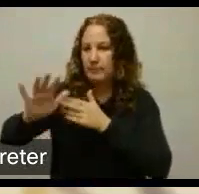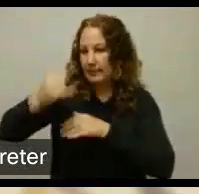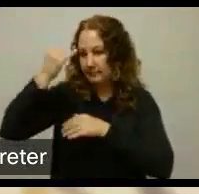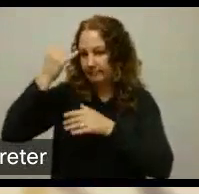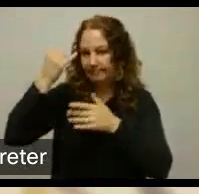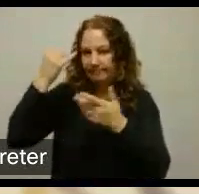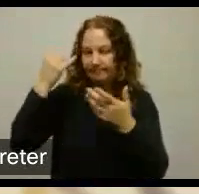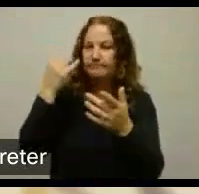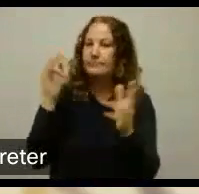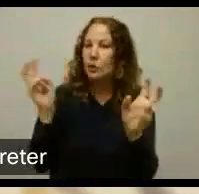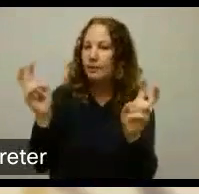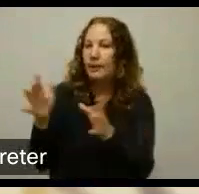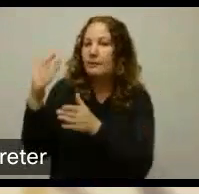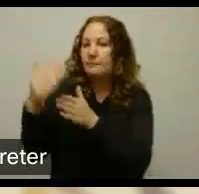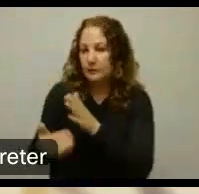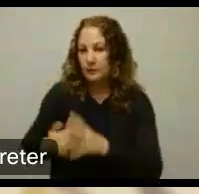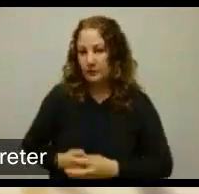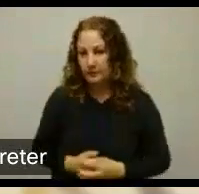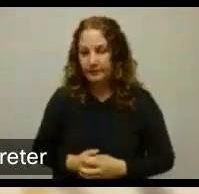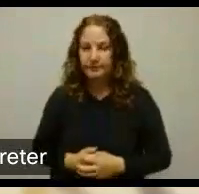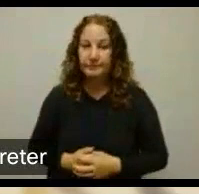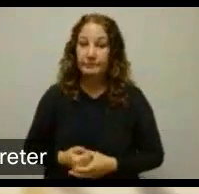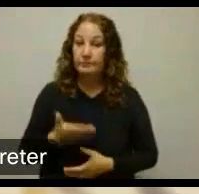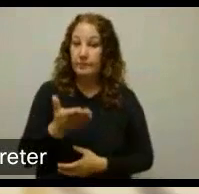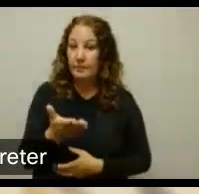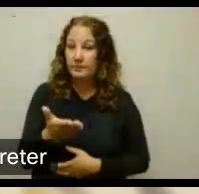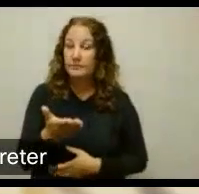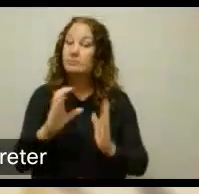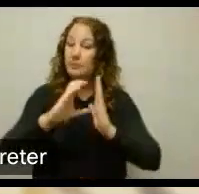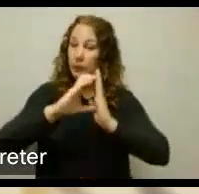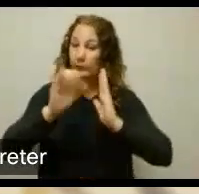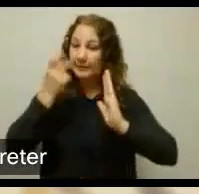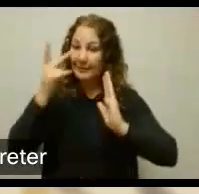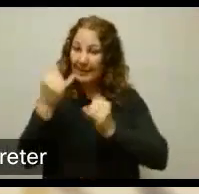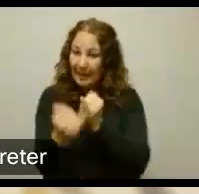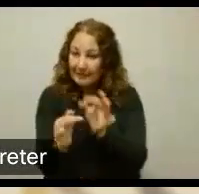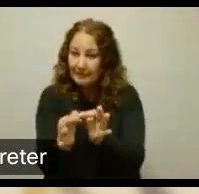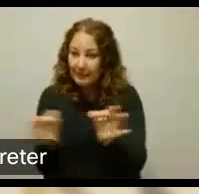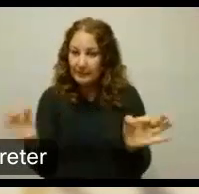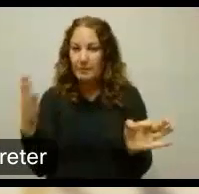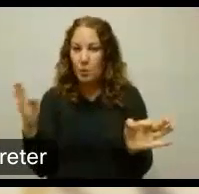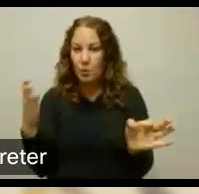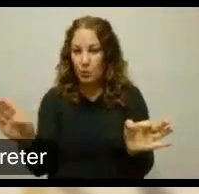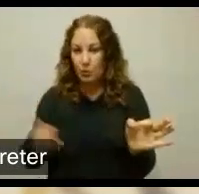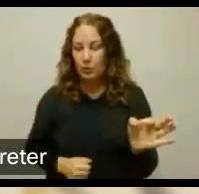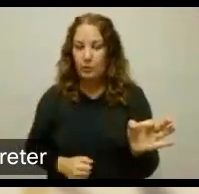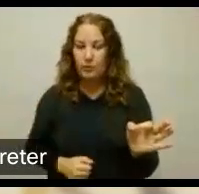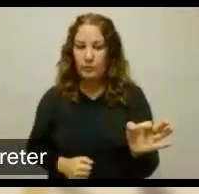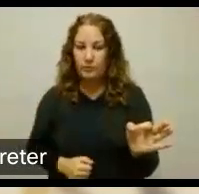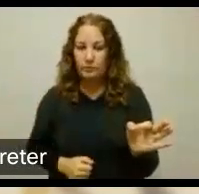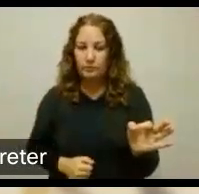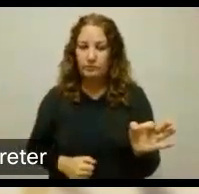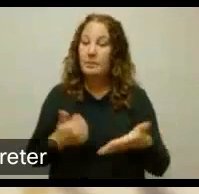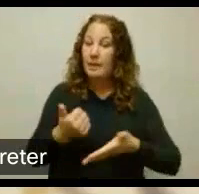particular topic. In this paragraph, you can see the last sentence in blue. By helping